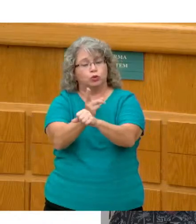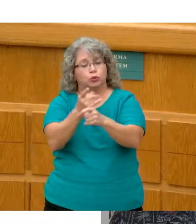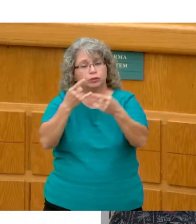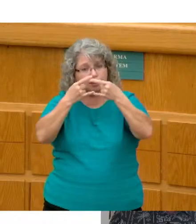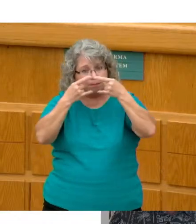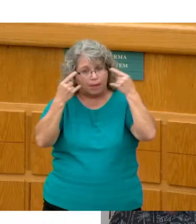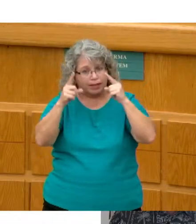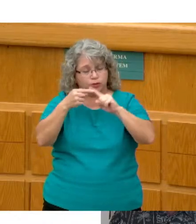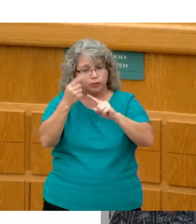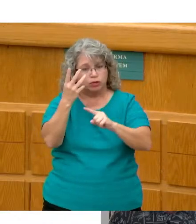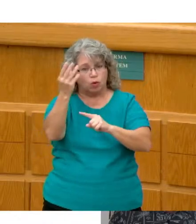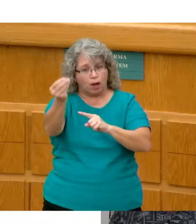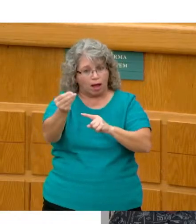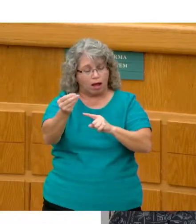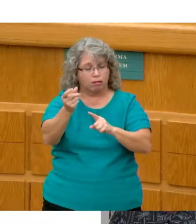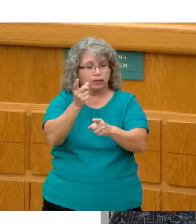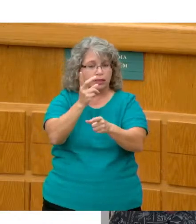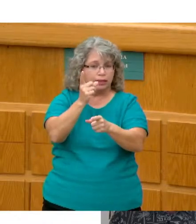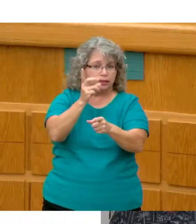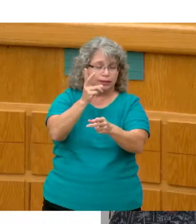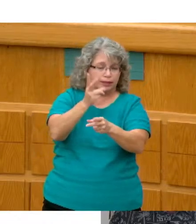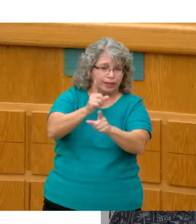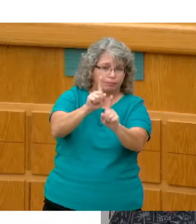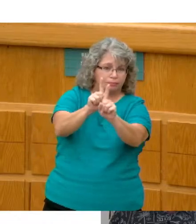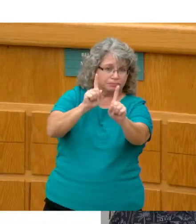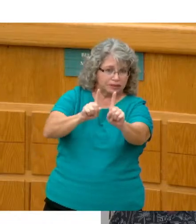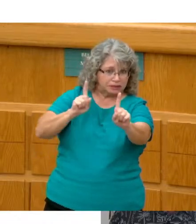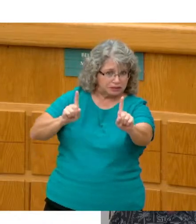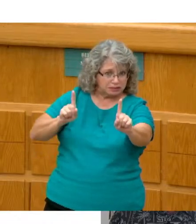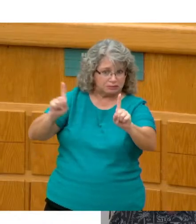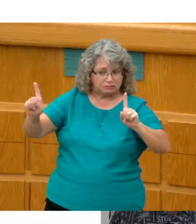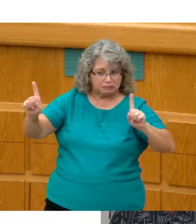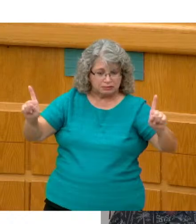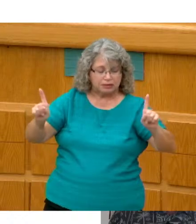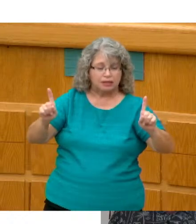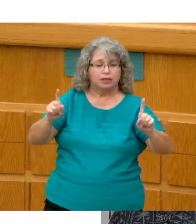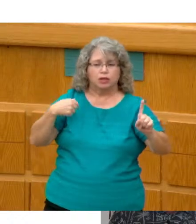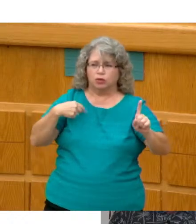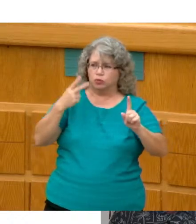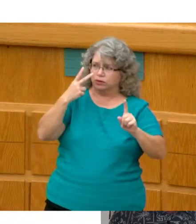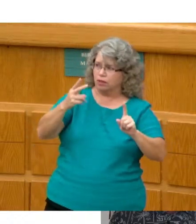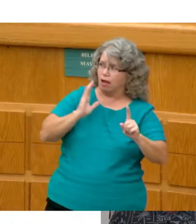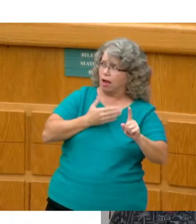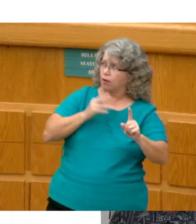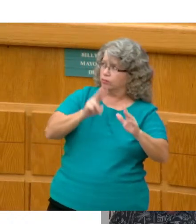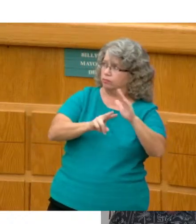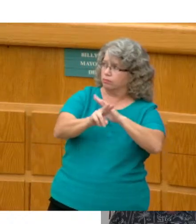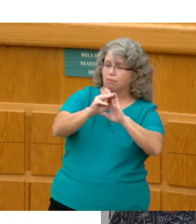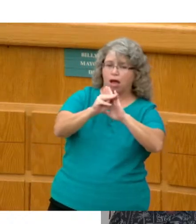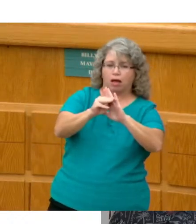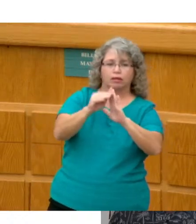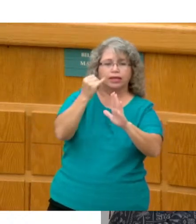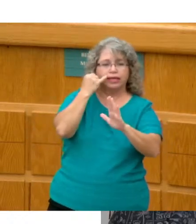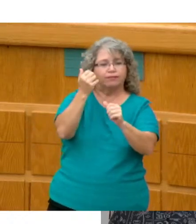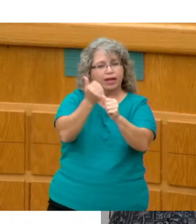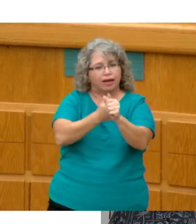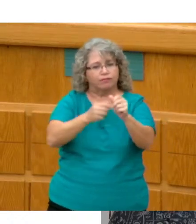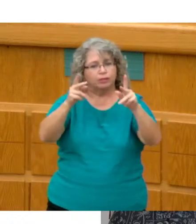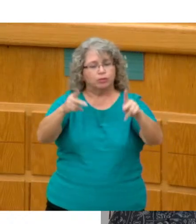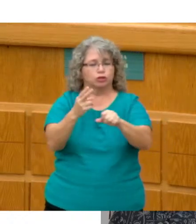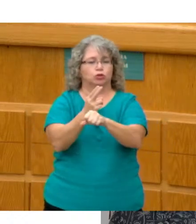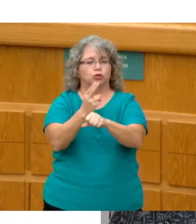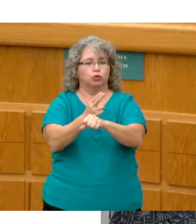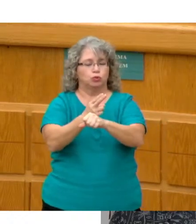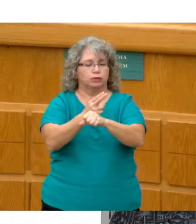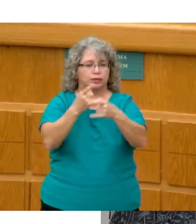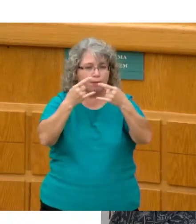public and social distancing. You saw in the projections that if everybody were to mask, that COVID would essentially go away.